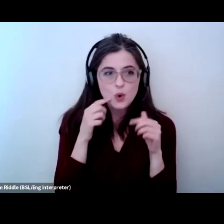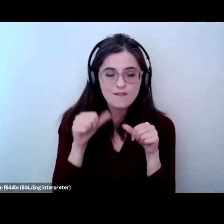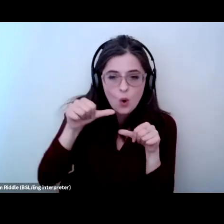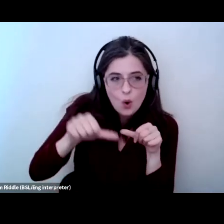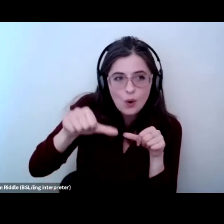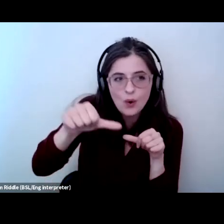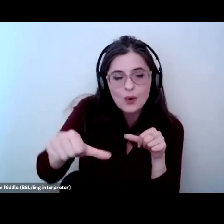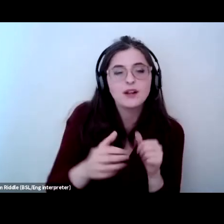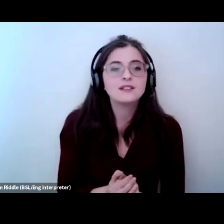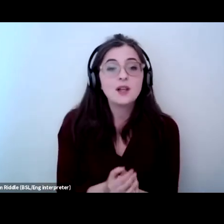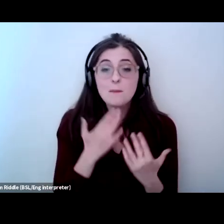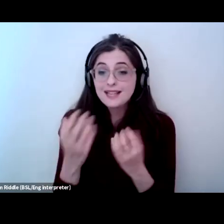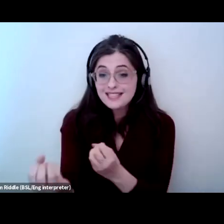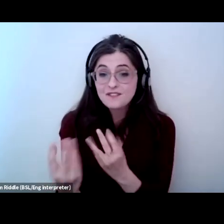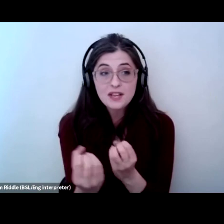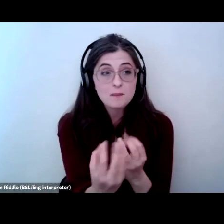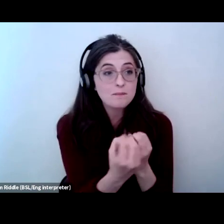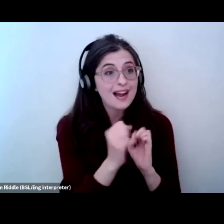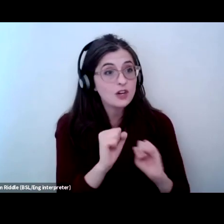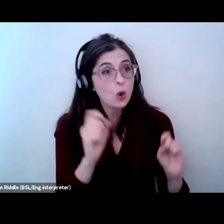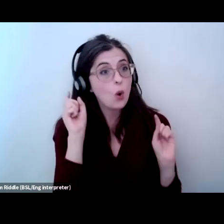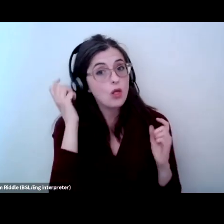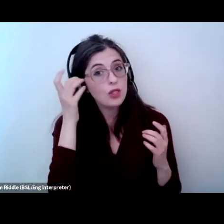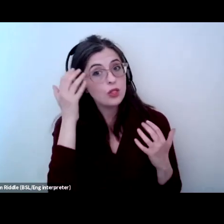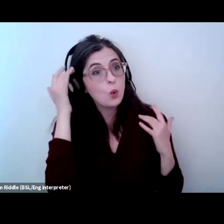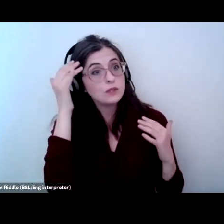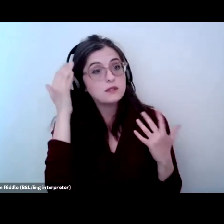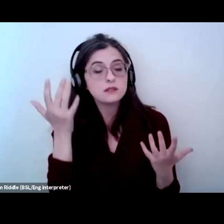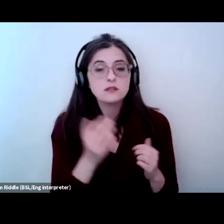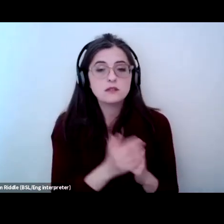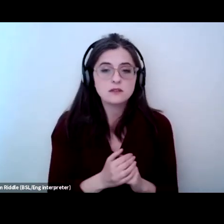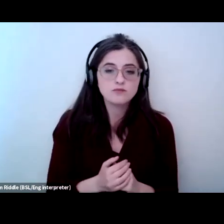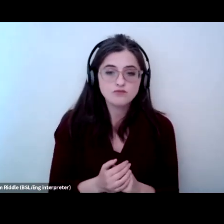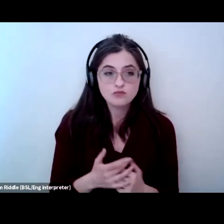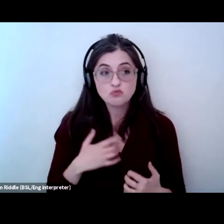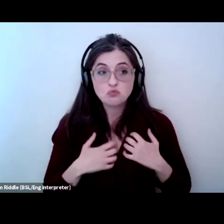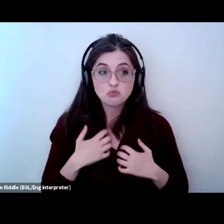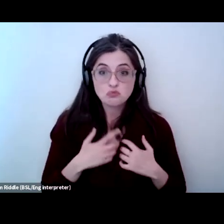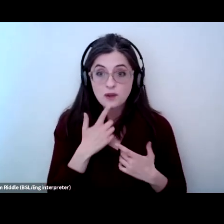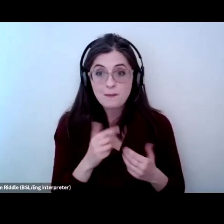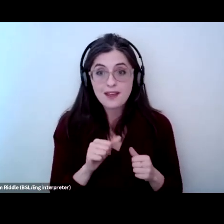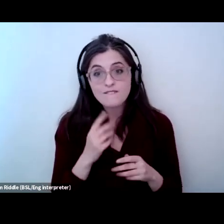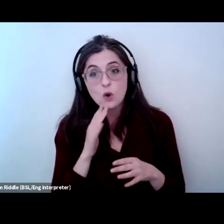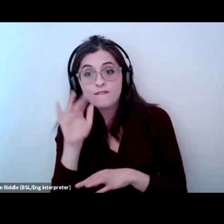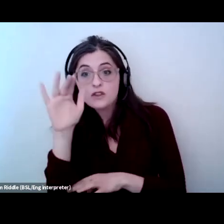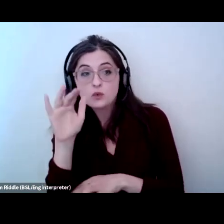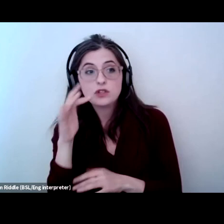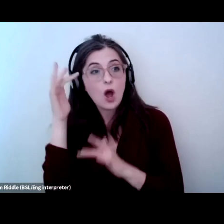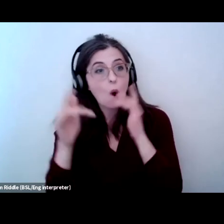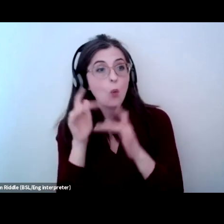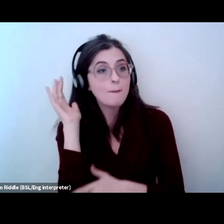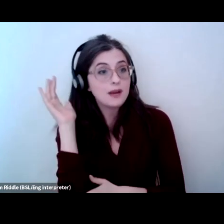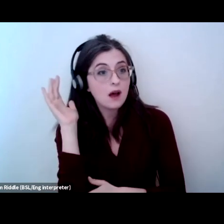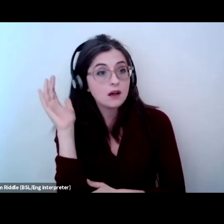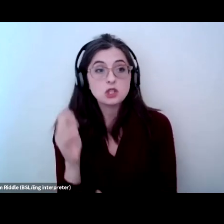follow-up. Do feedback to us your thoughts. Always interested to hear suggestions perhaps for future webinars. Very happy to look at